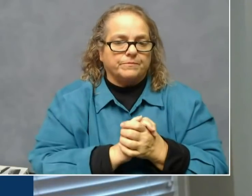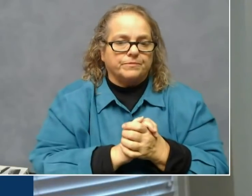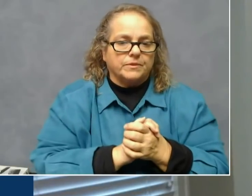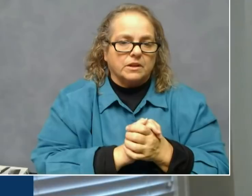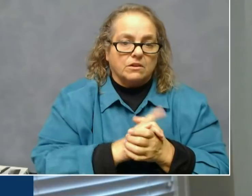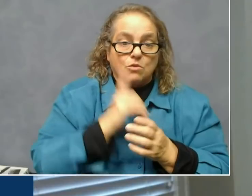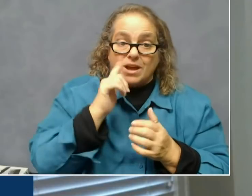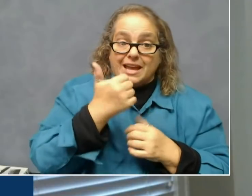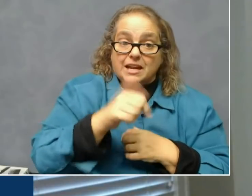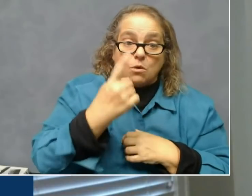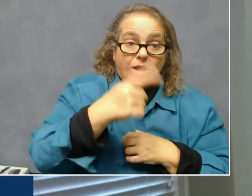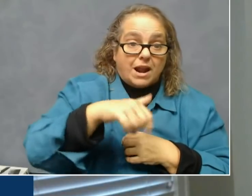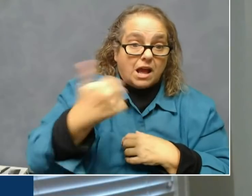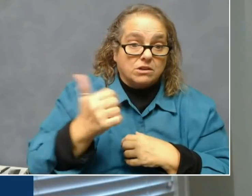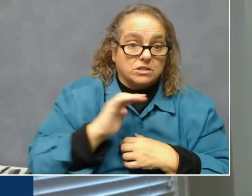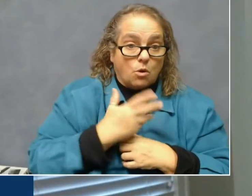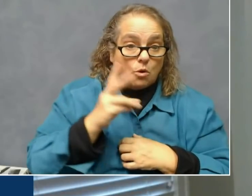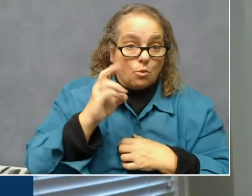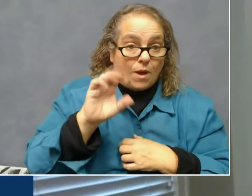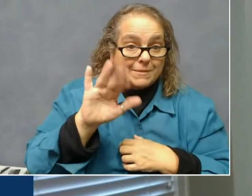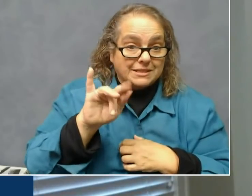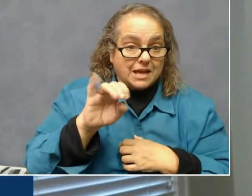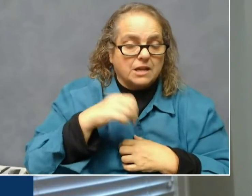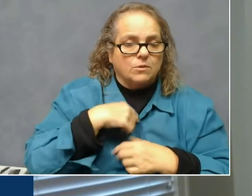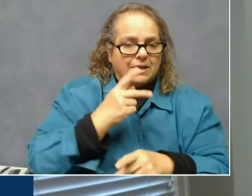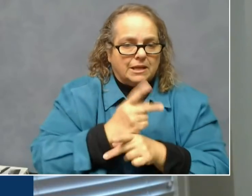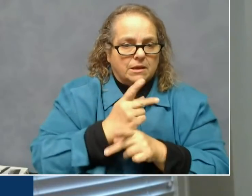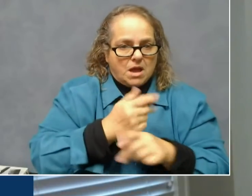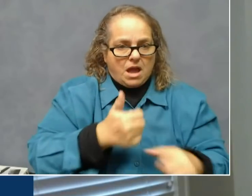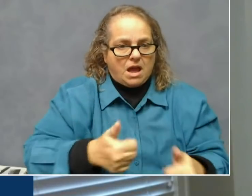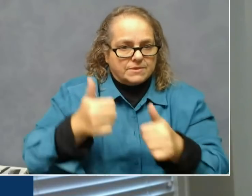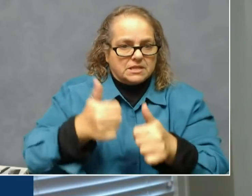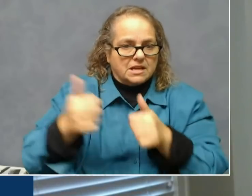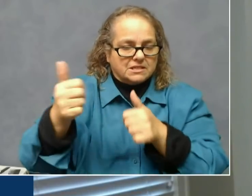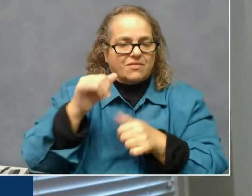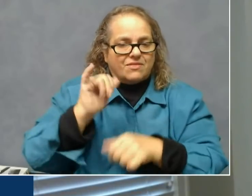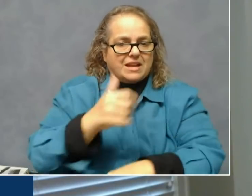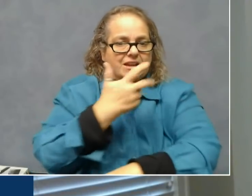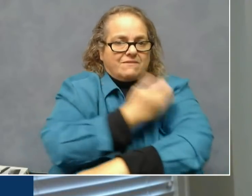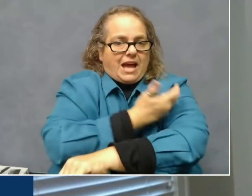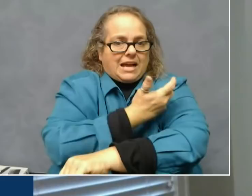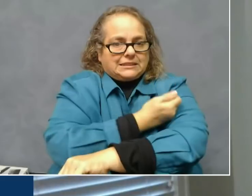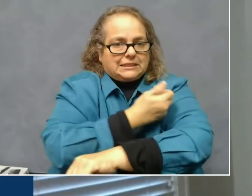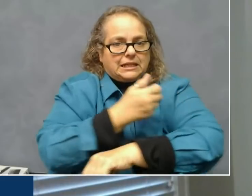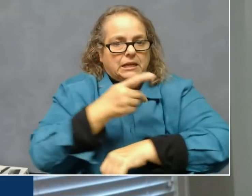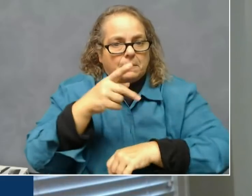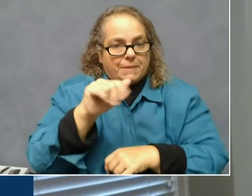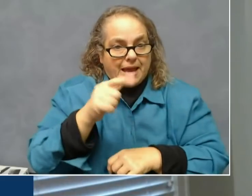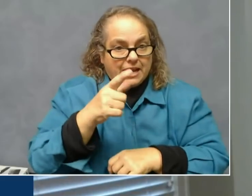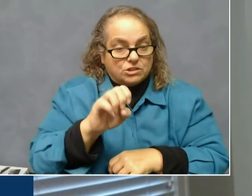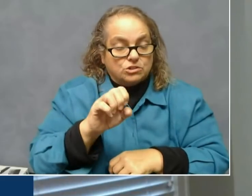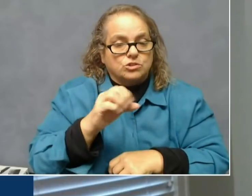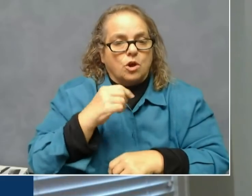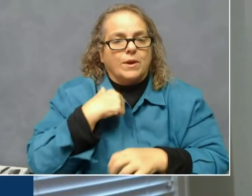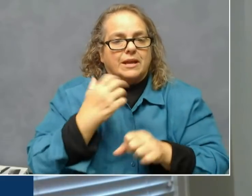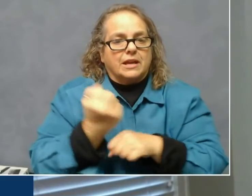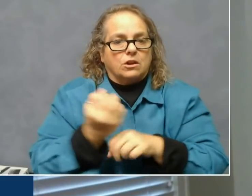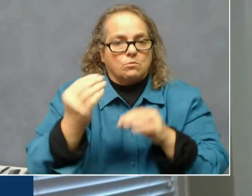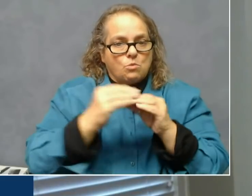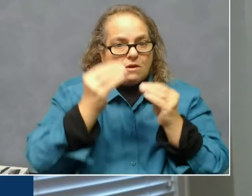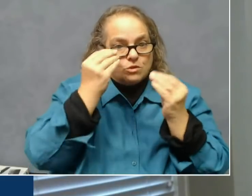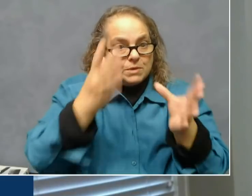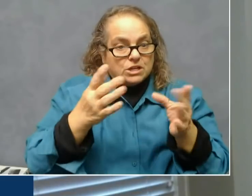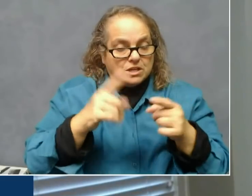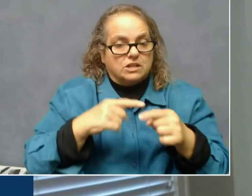our website, we will continue to update the vaccine page so that we put more information as we go forward.